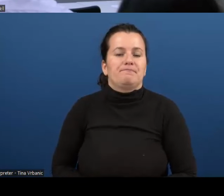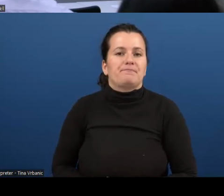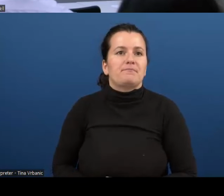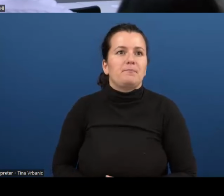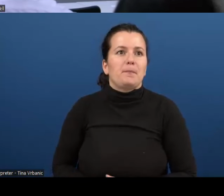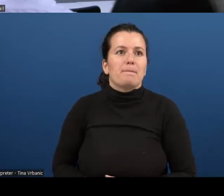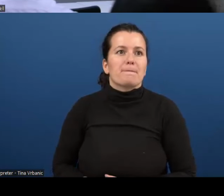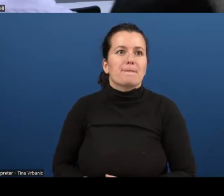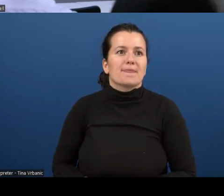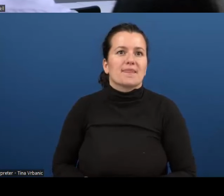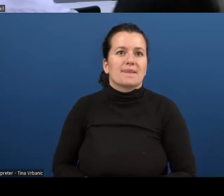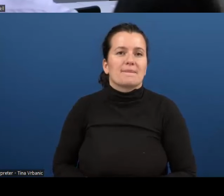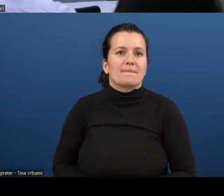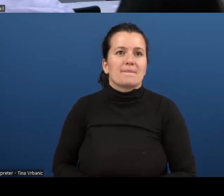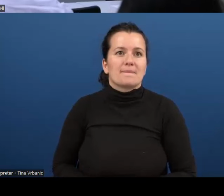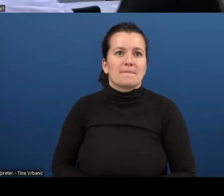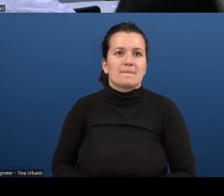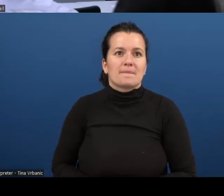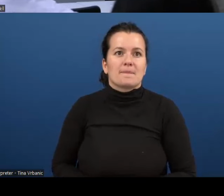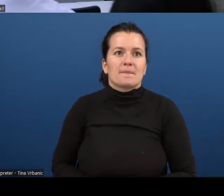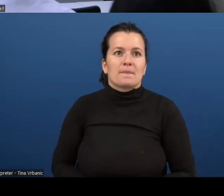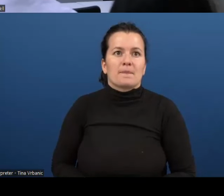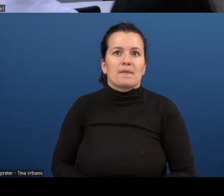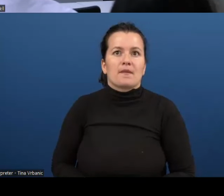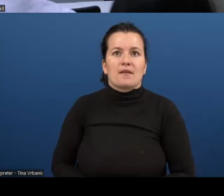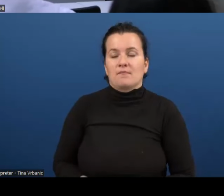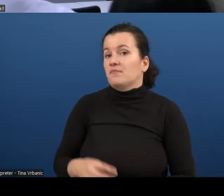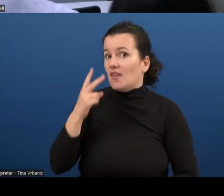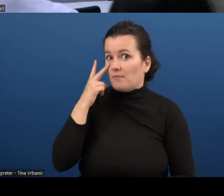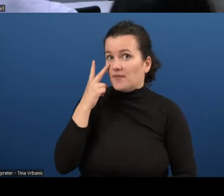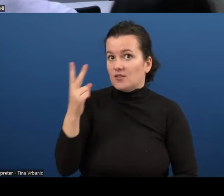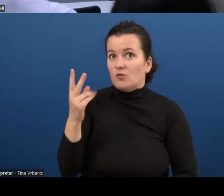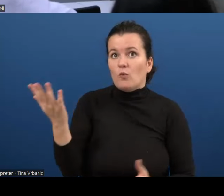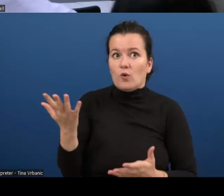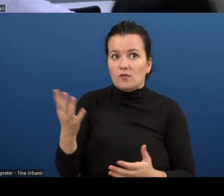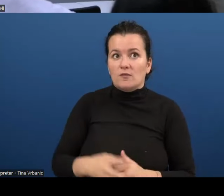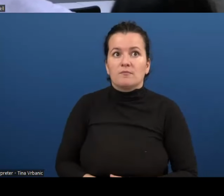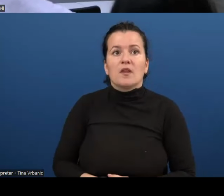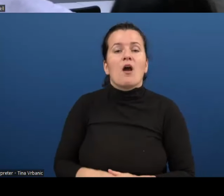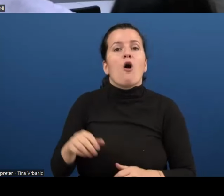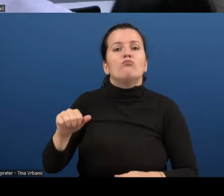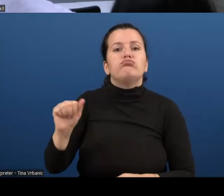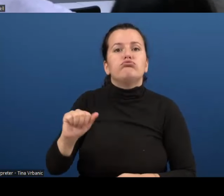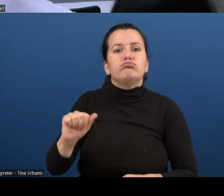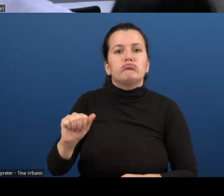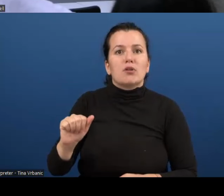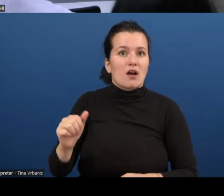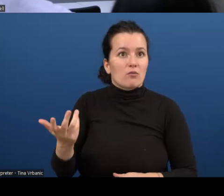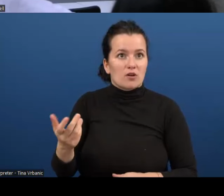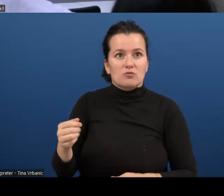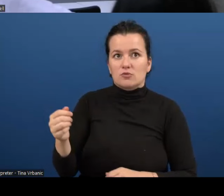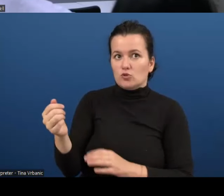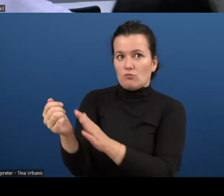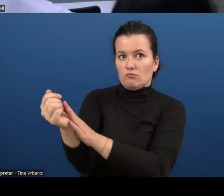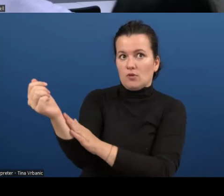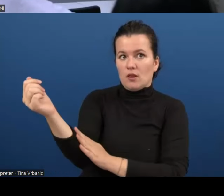This is what you see here is some vibrations, first 2 times